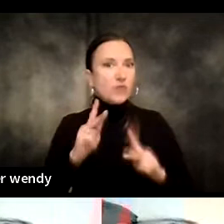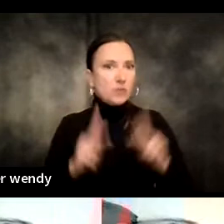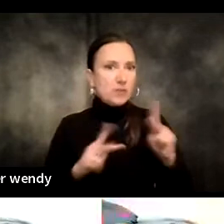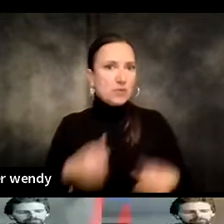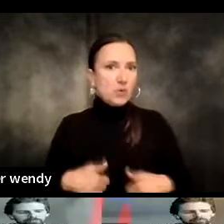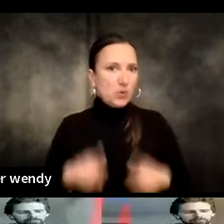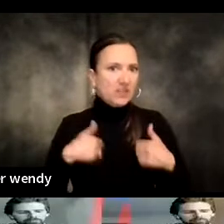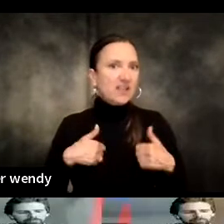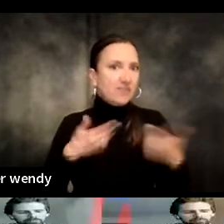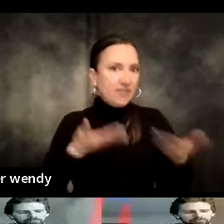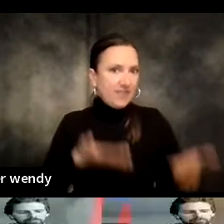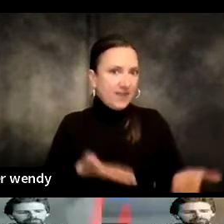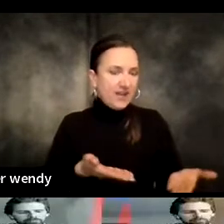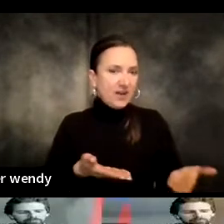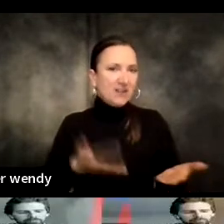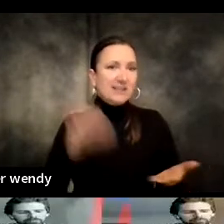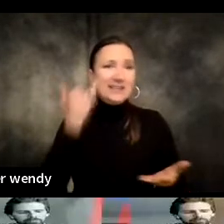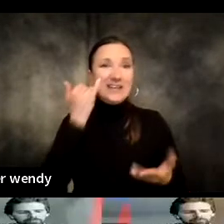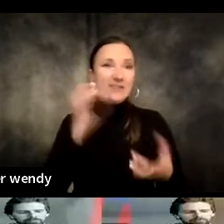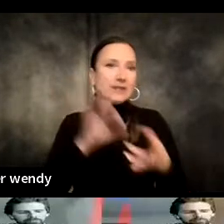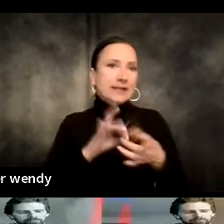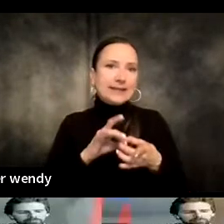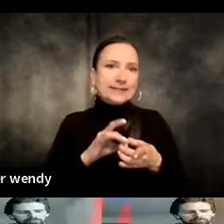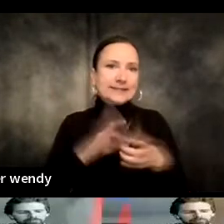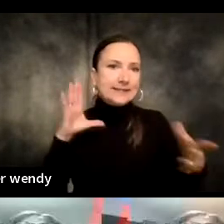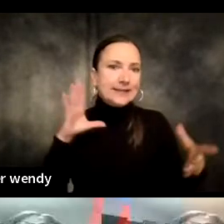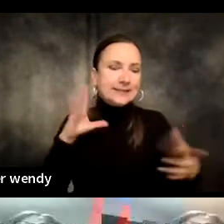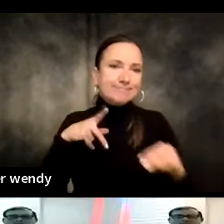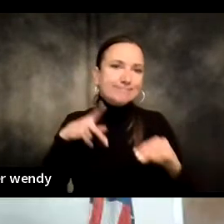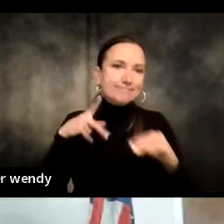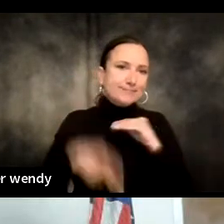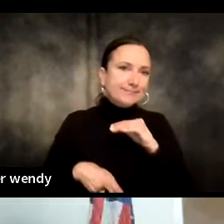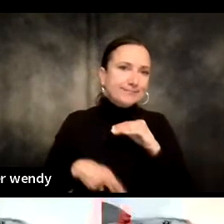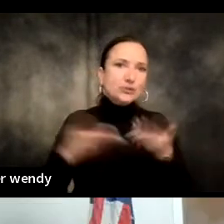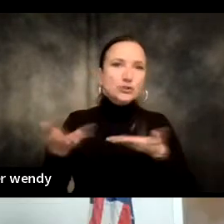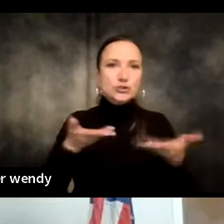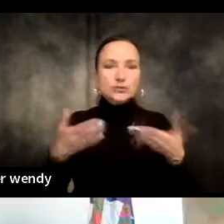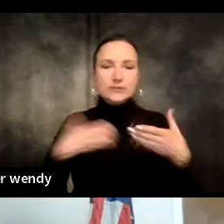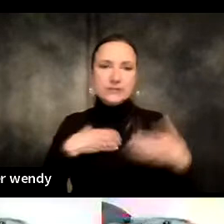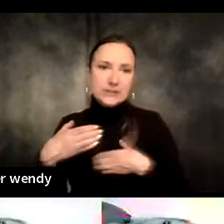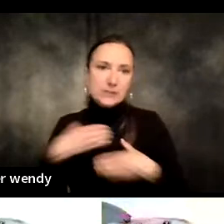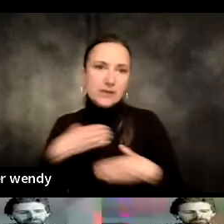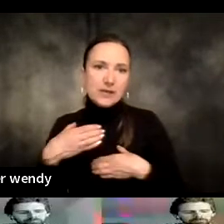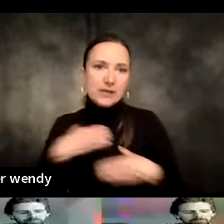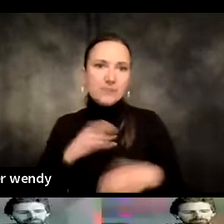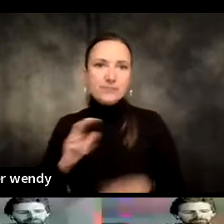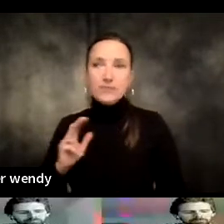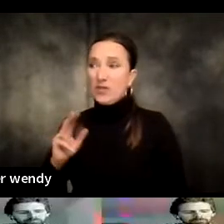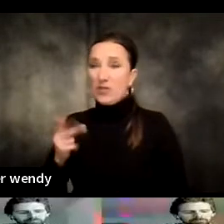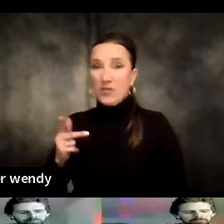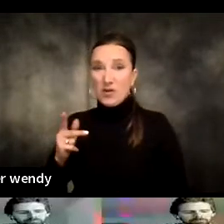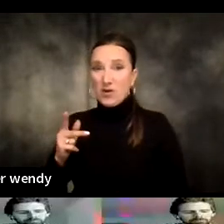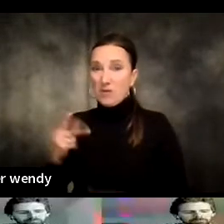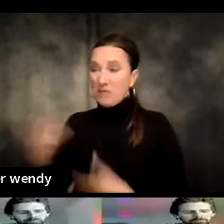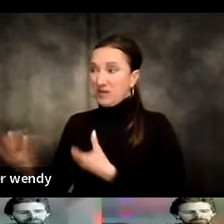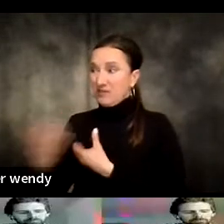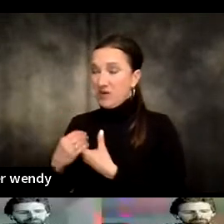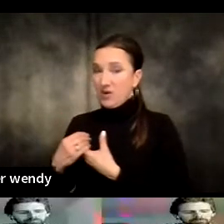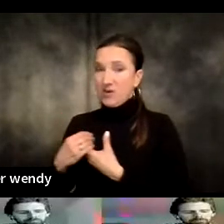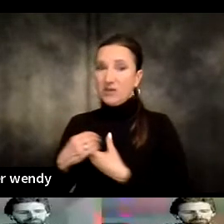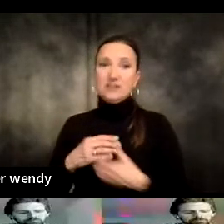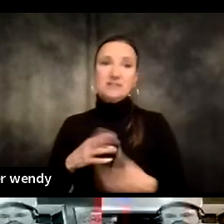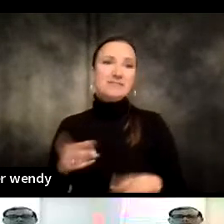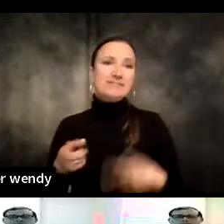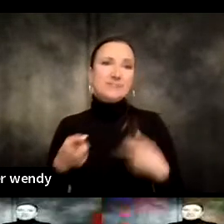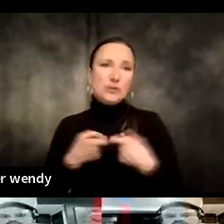when it comes to disconnections, service complaints, third-party suppliers, utility